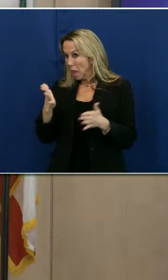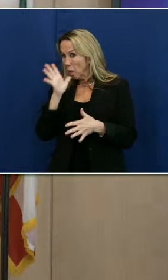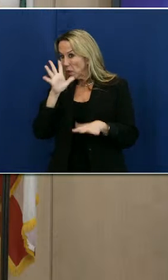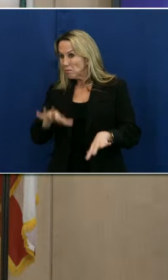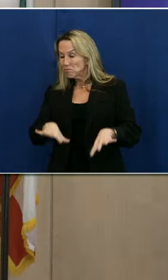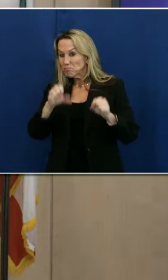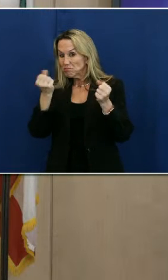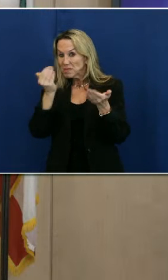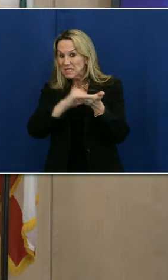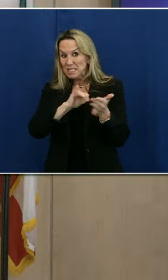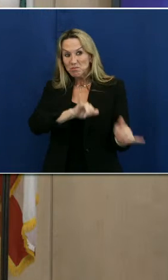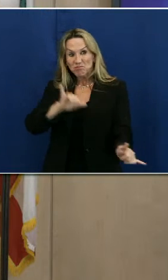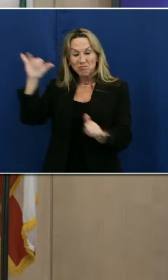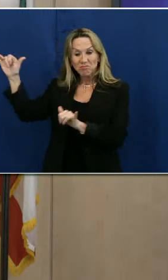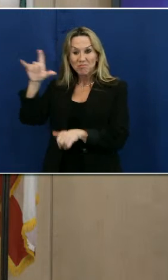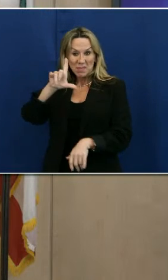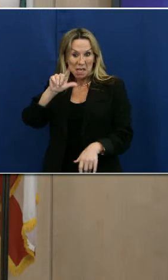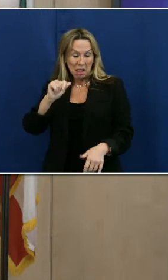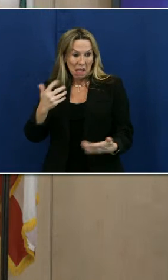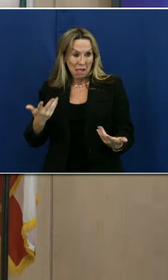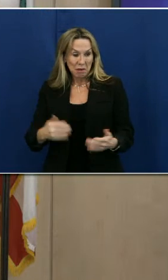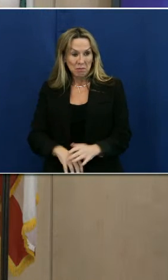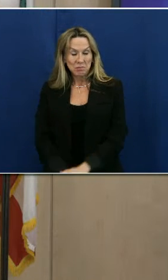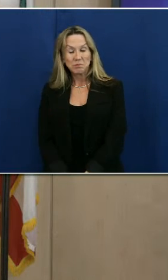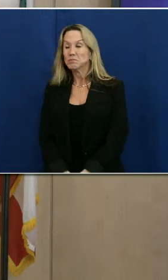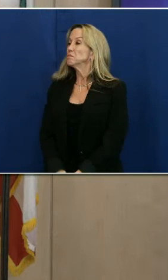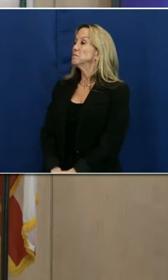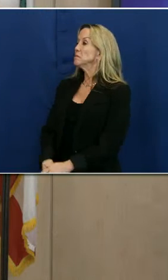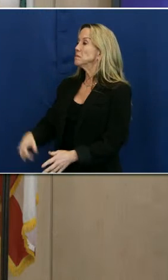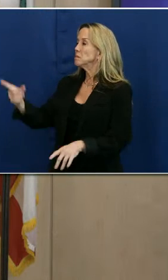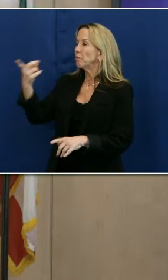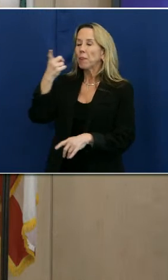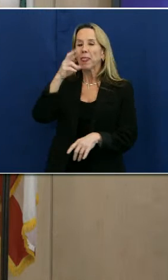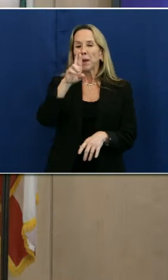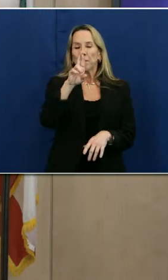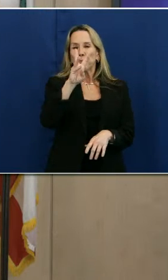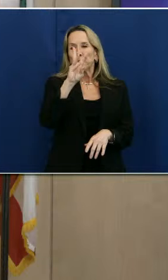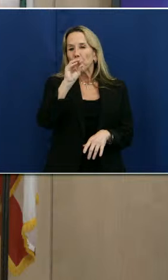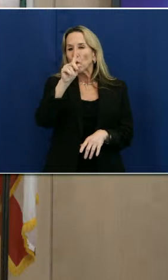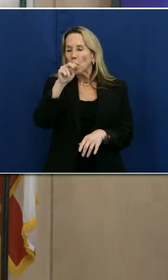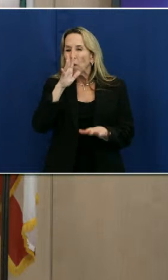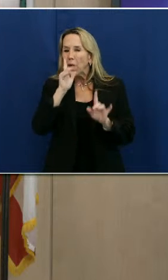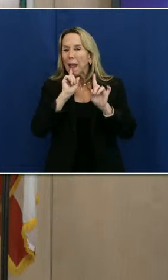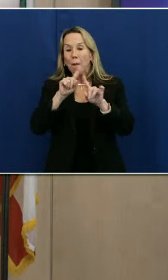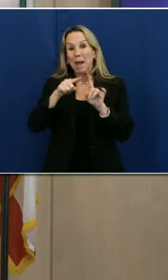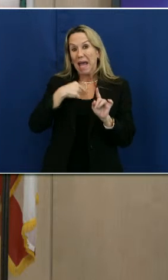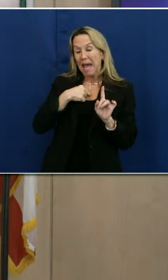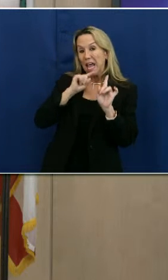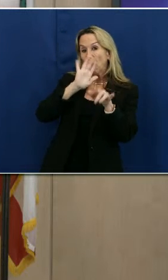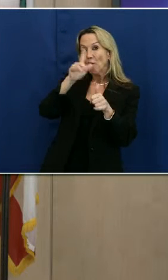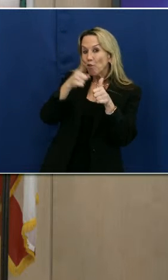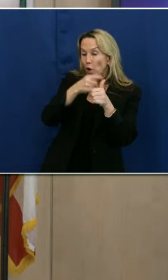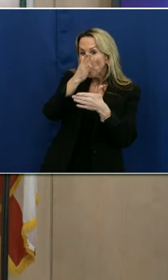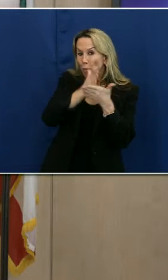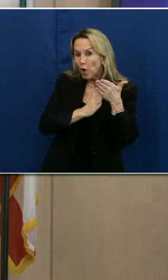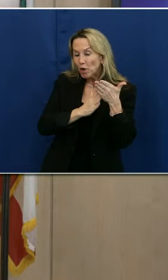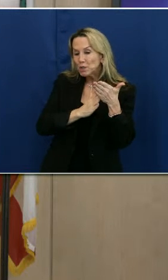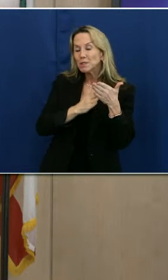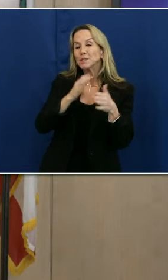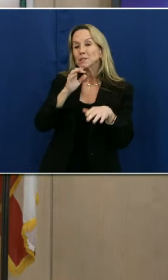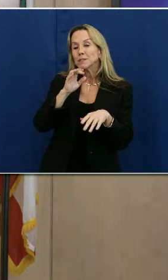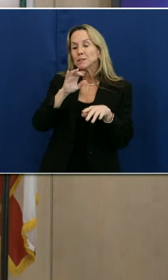being used in LA? Now, Dr. Woon's going to answer the Comic-Con delay. I just want to add to your first part of your question, to add to Supervisor